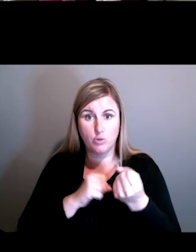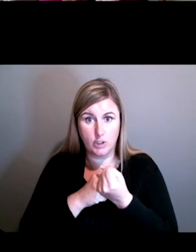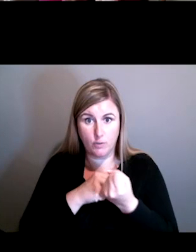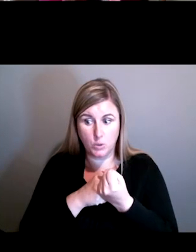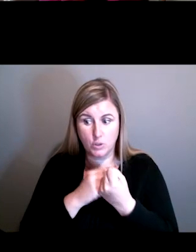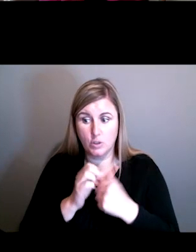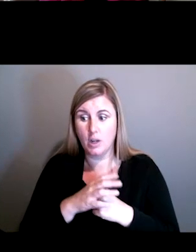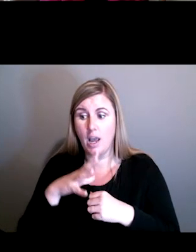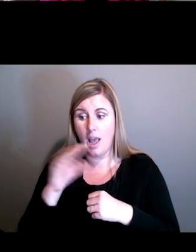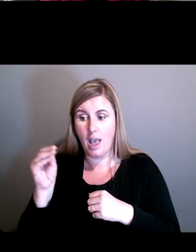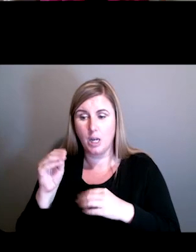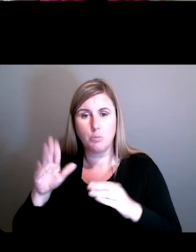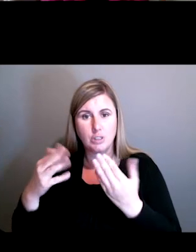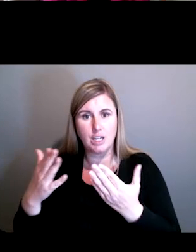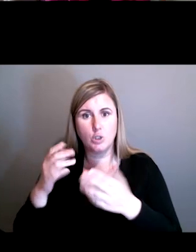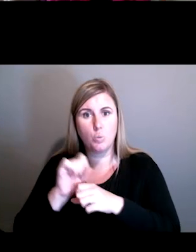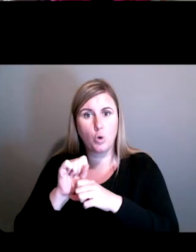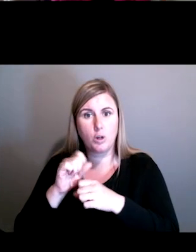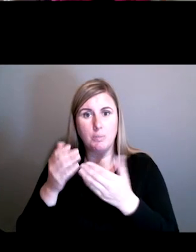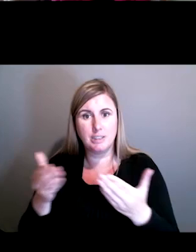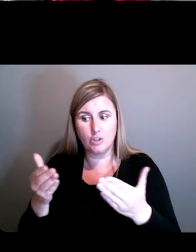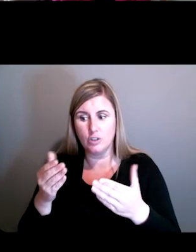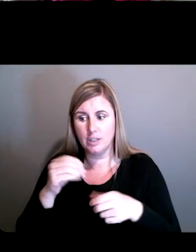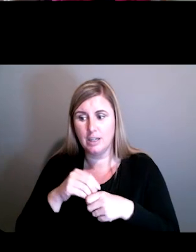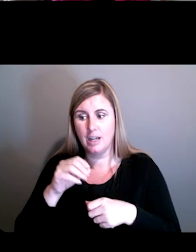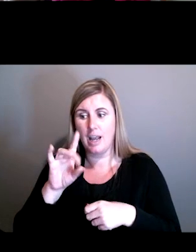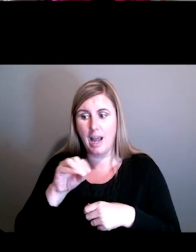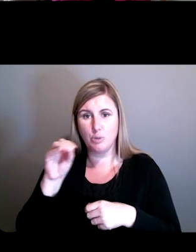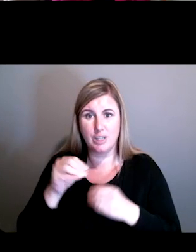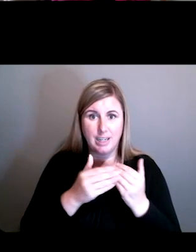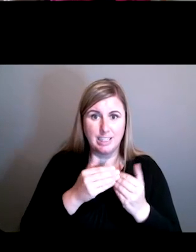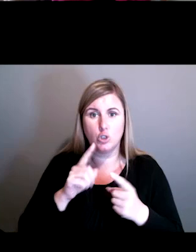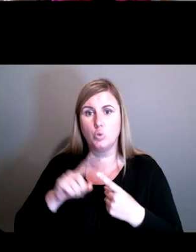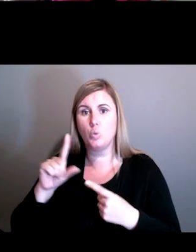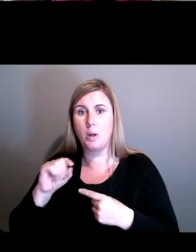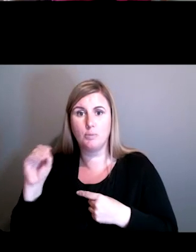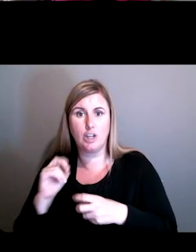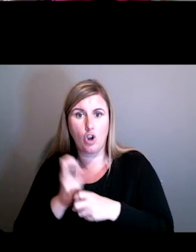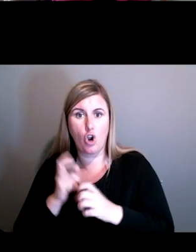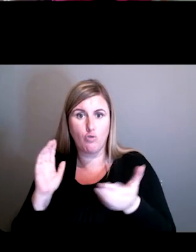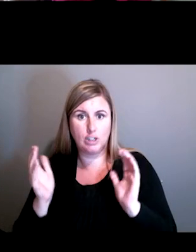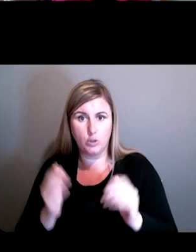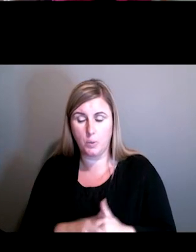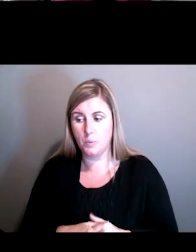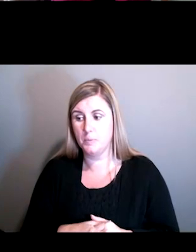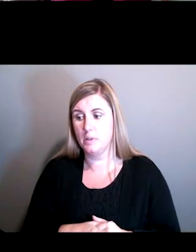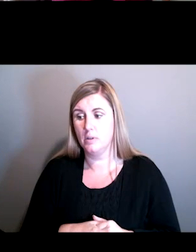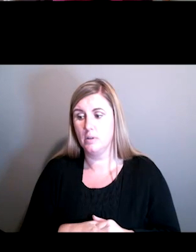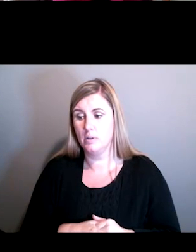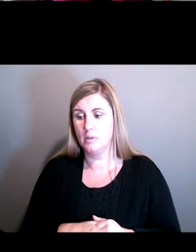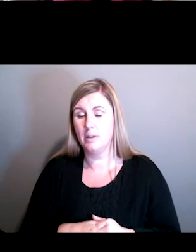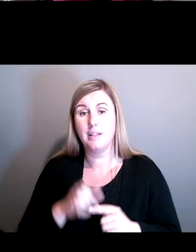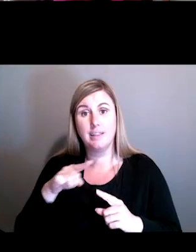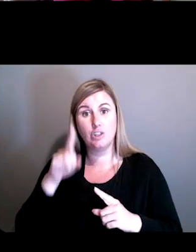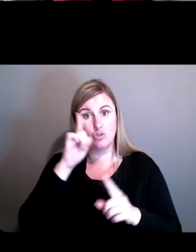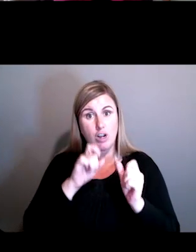and presenting work materials in an 80% easy to 20% hard ratio. These strategies are all